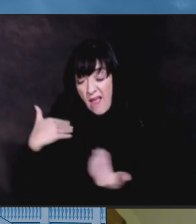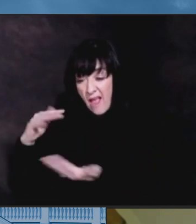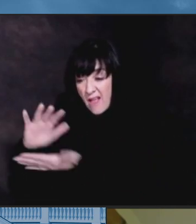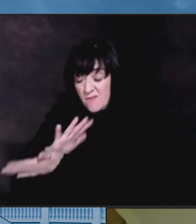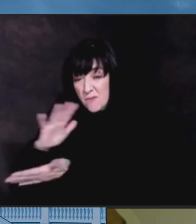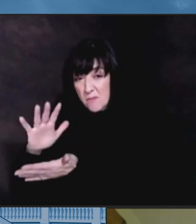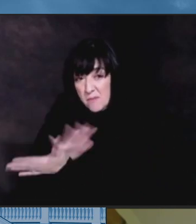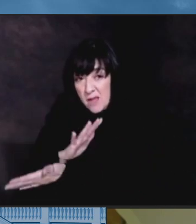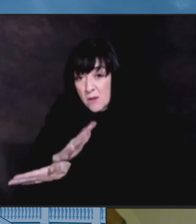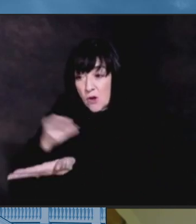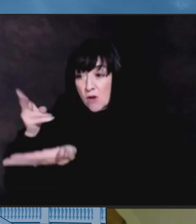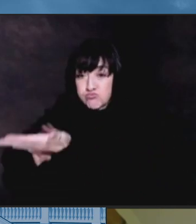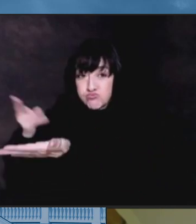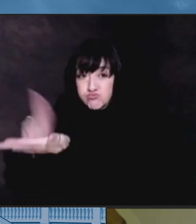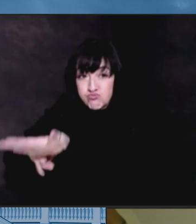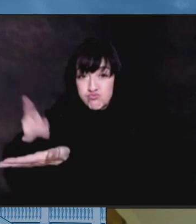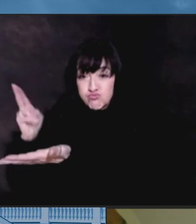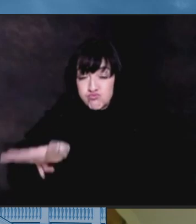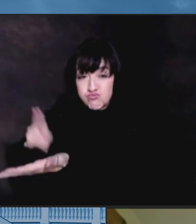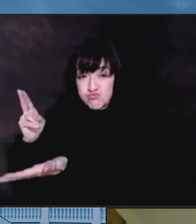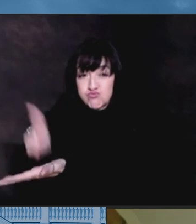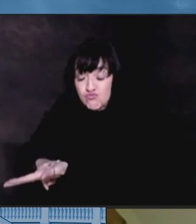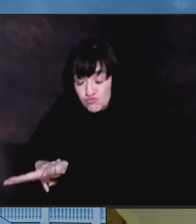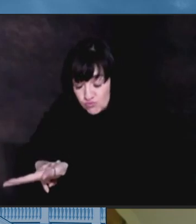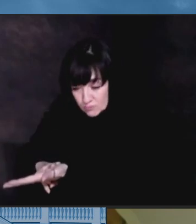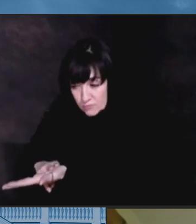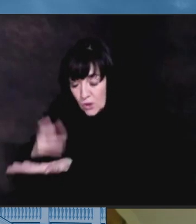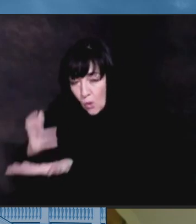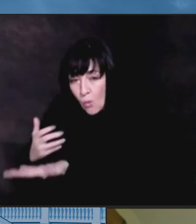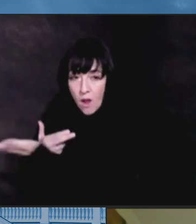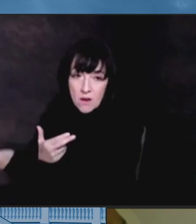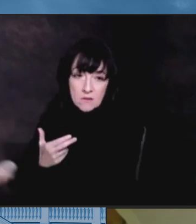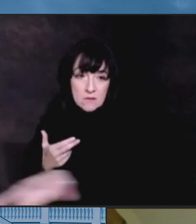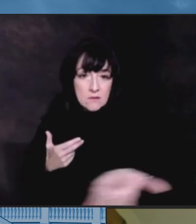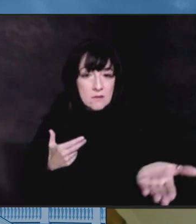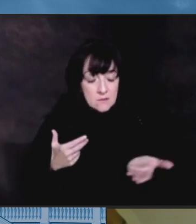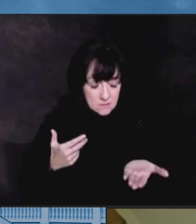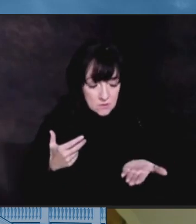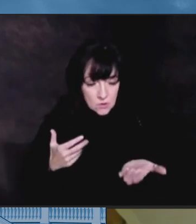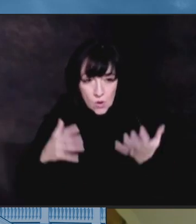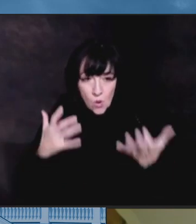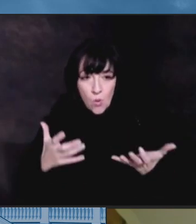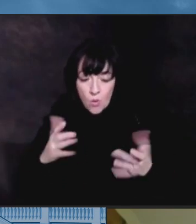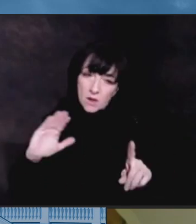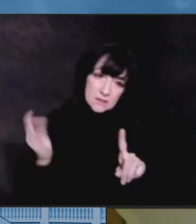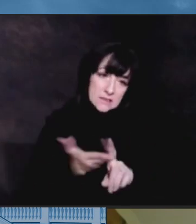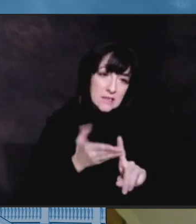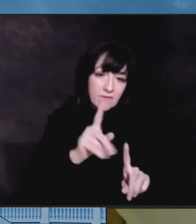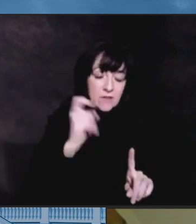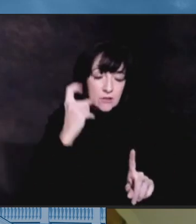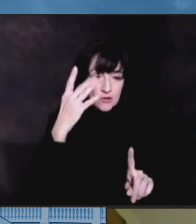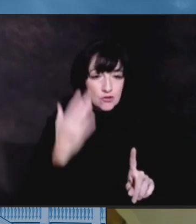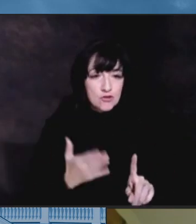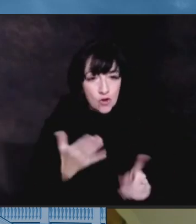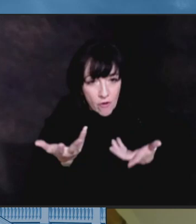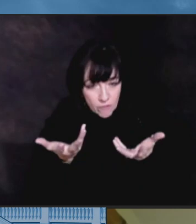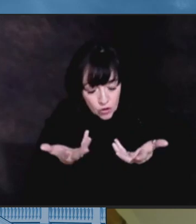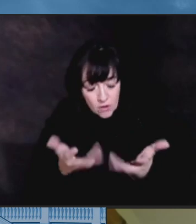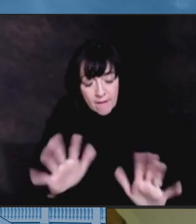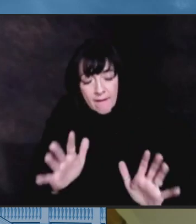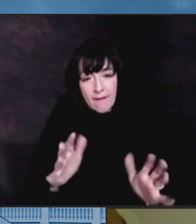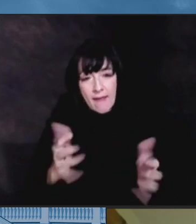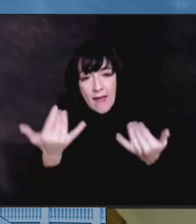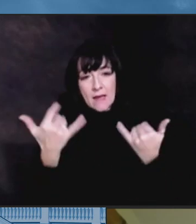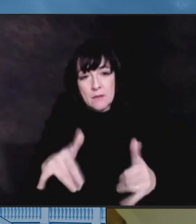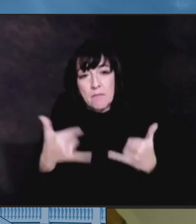It claims depression, anxiety, and suicide among adolescents are rising at alarming rates. Does DPH have any data to whether this